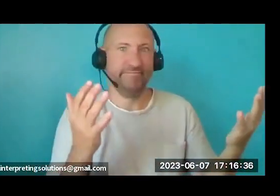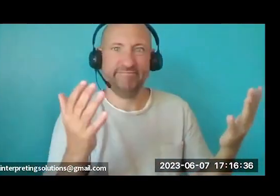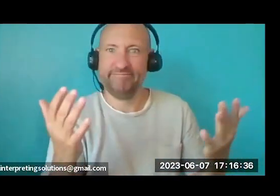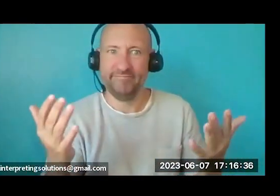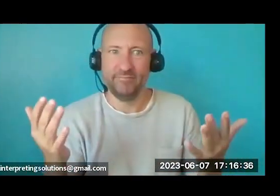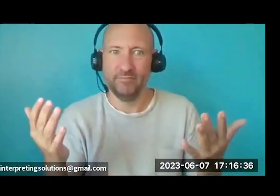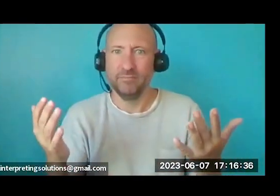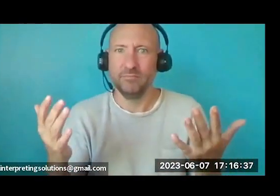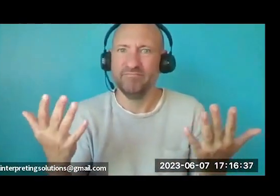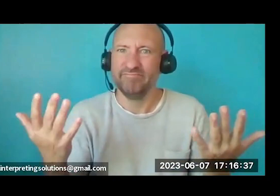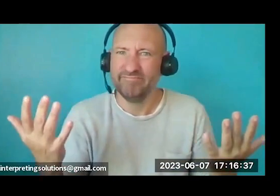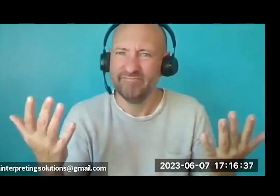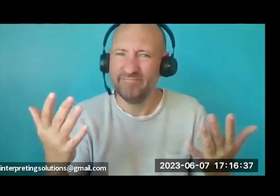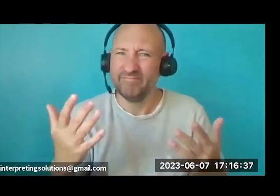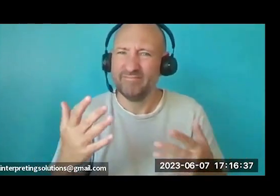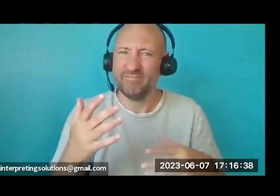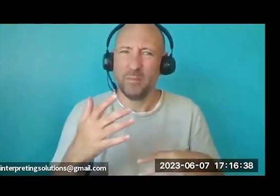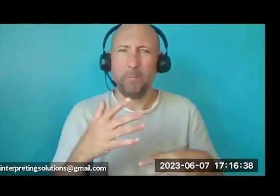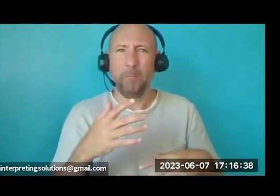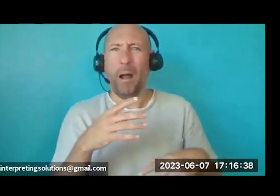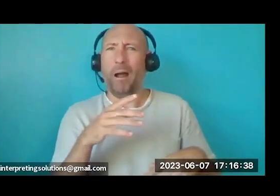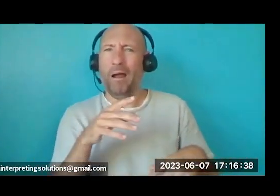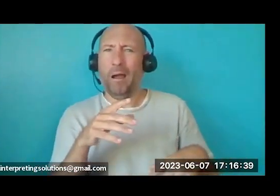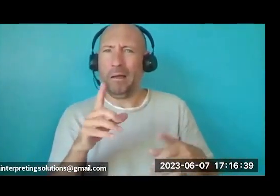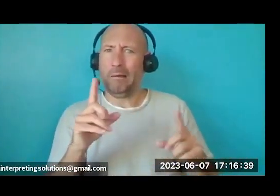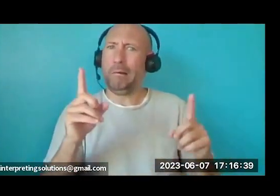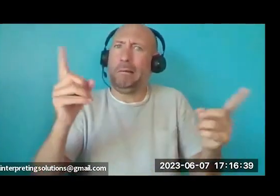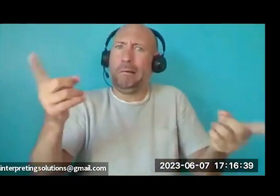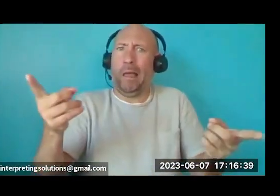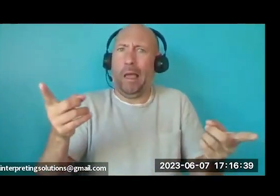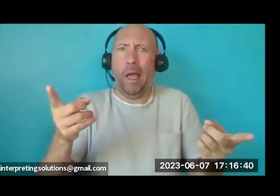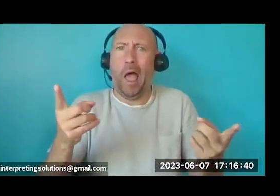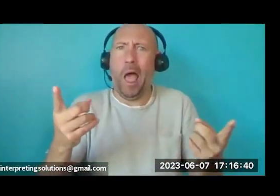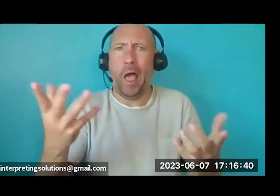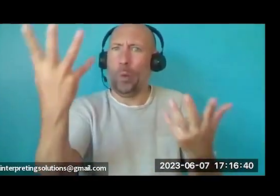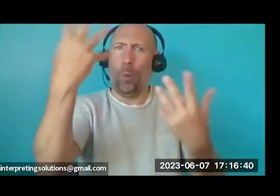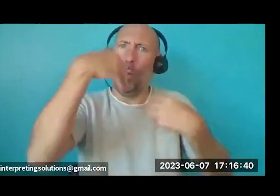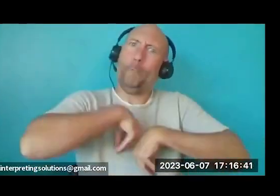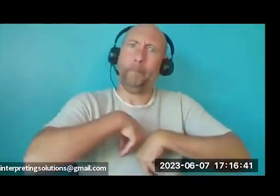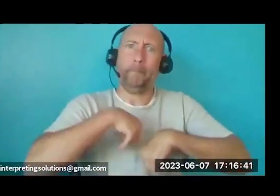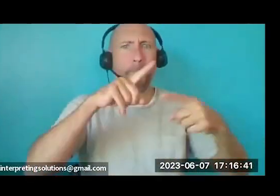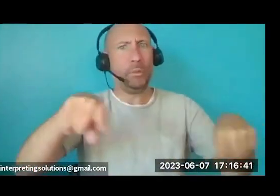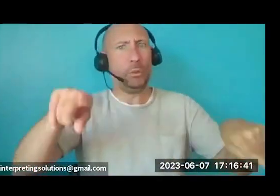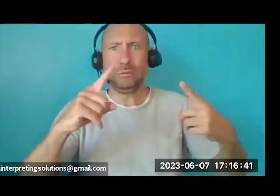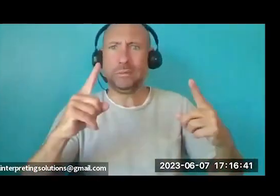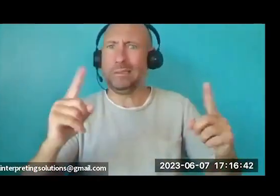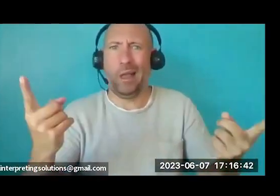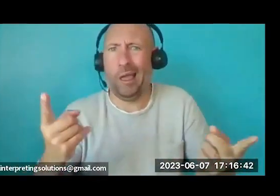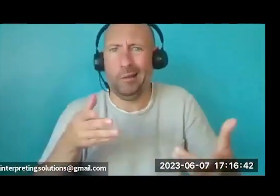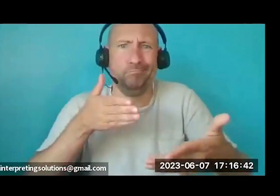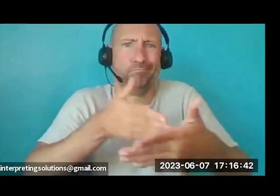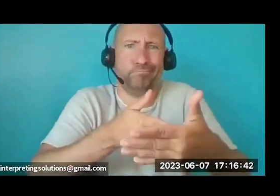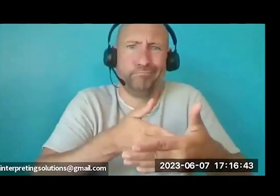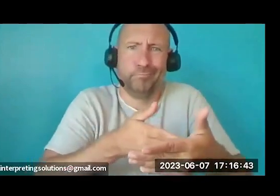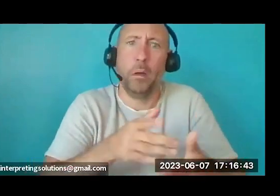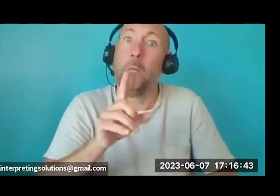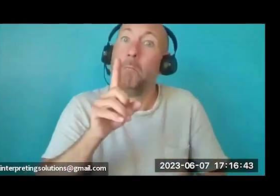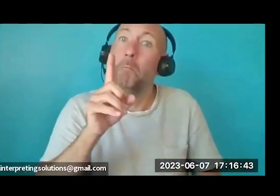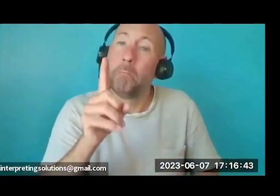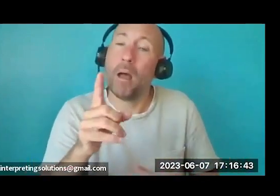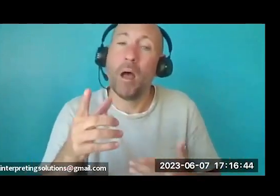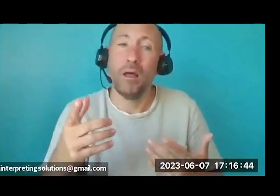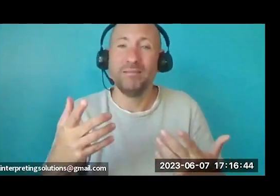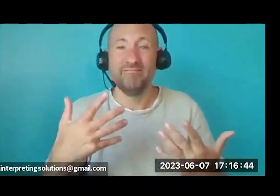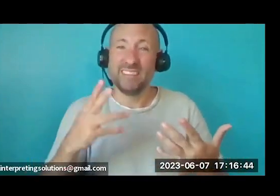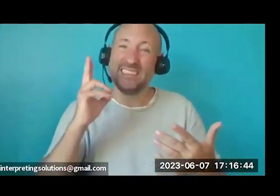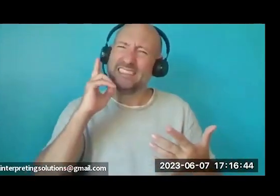seen as a punishment or the eternal impossibility to fully enjoy the artistic product. It is not so. It is just that our